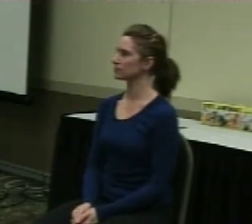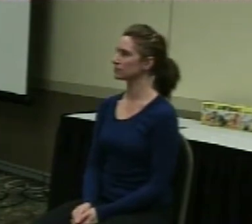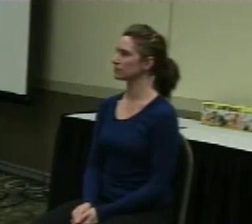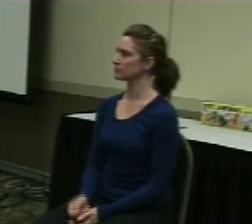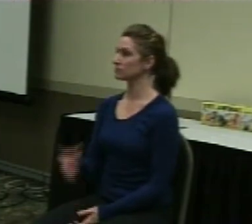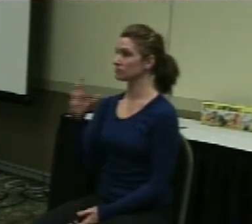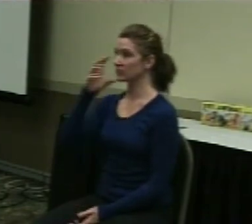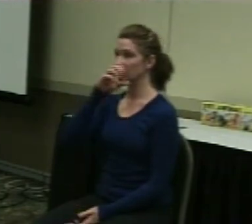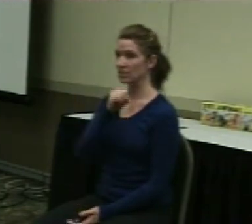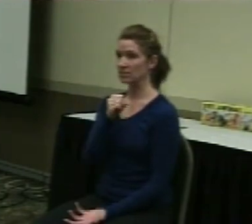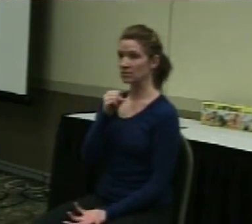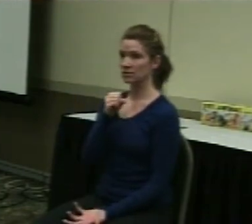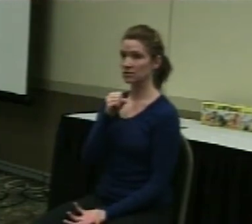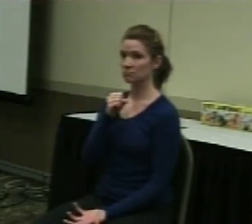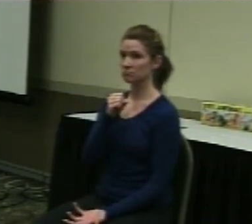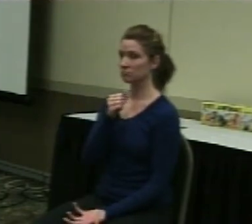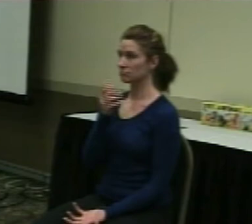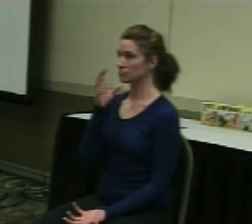Any guess?